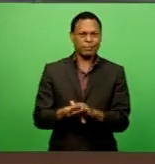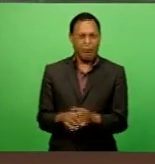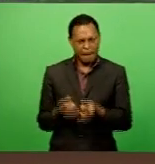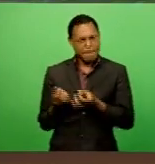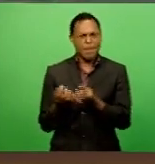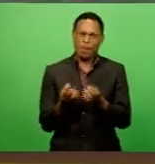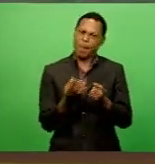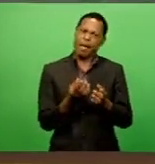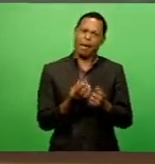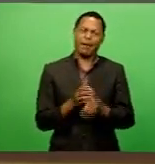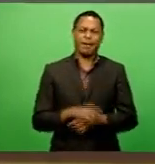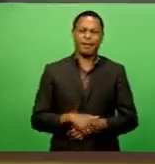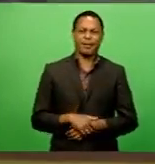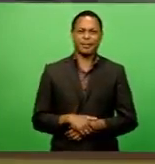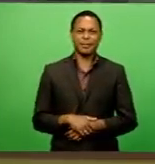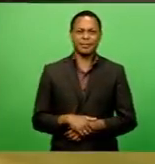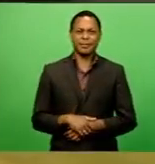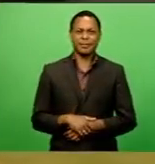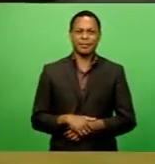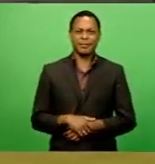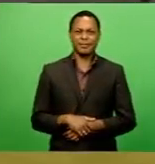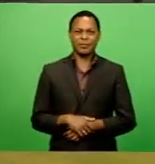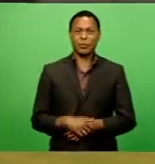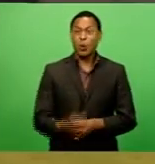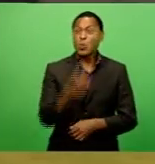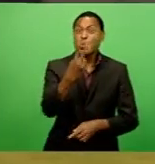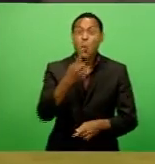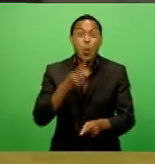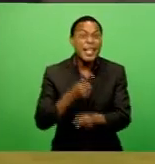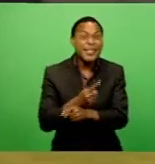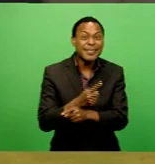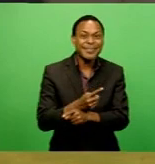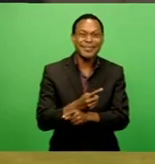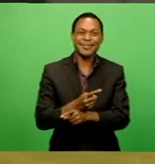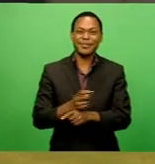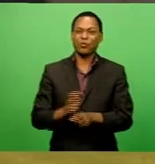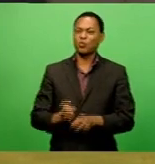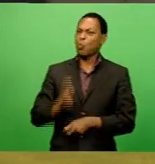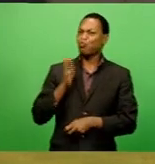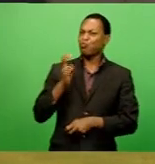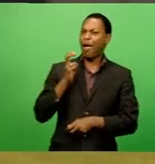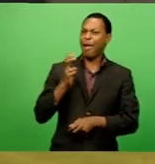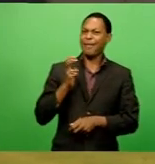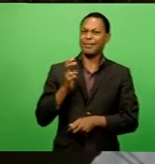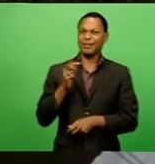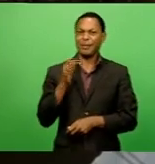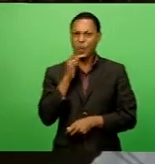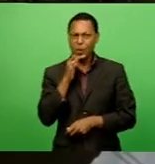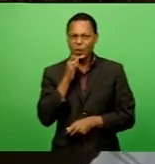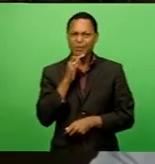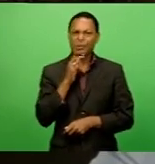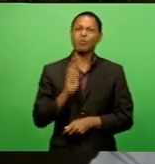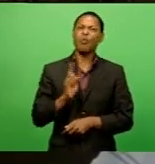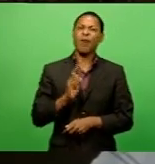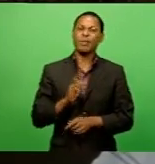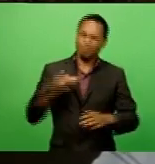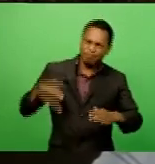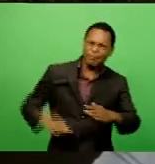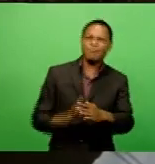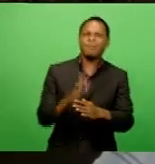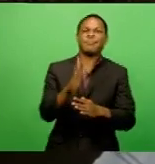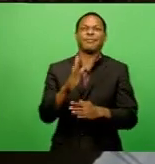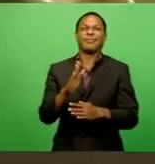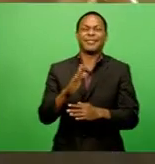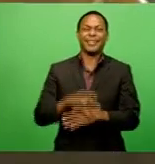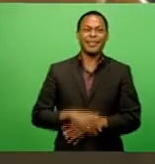League. We have 2 weeks to train the boys, pick up on their fitness, and hope so come the first